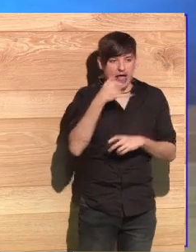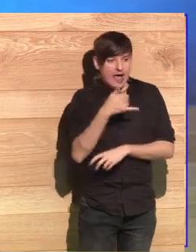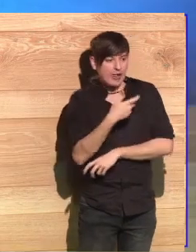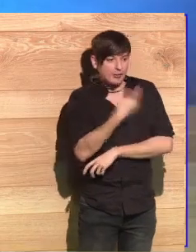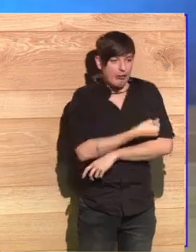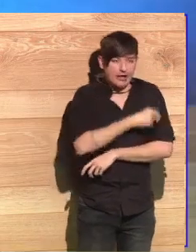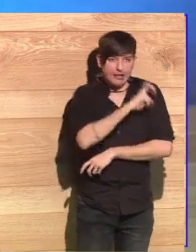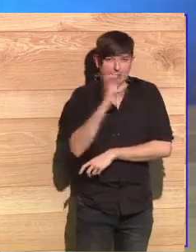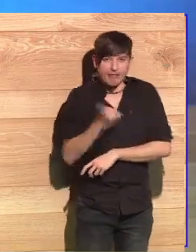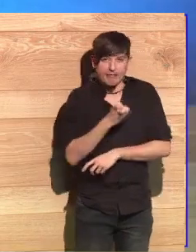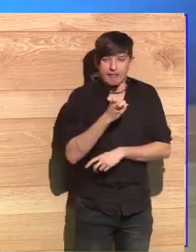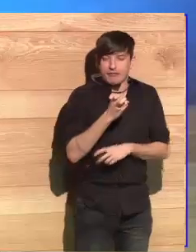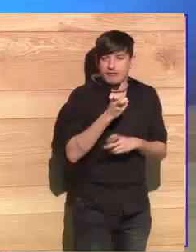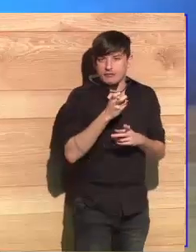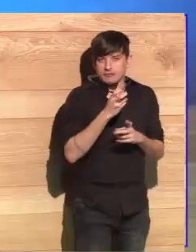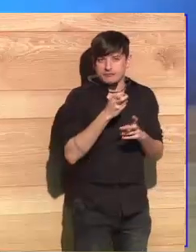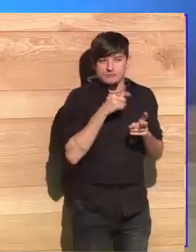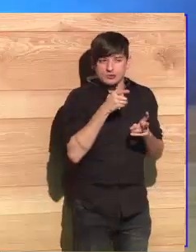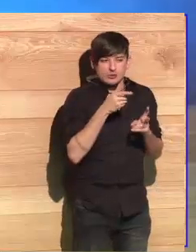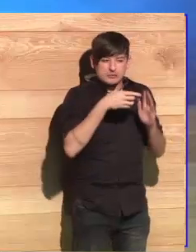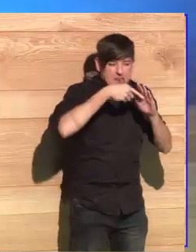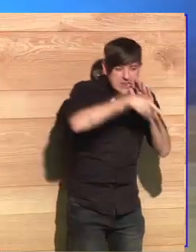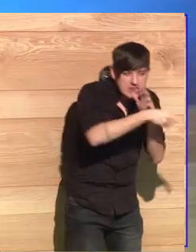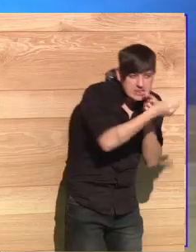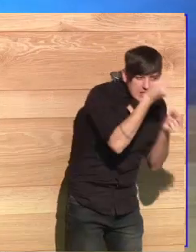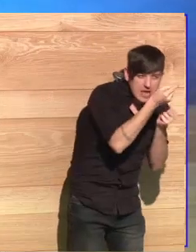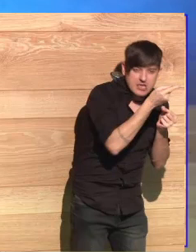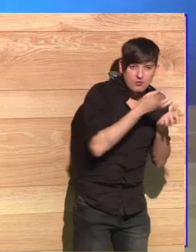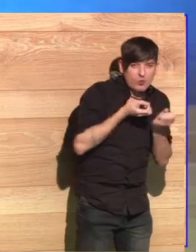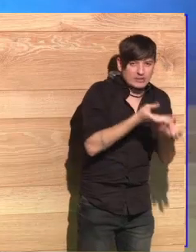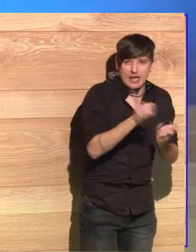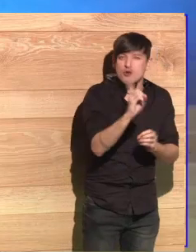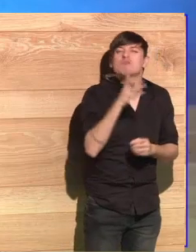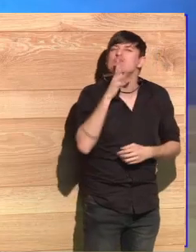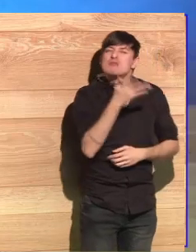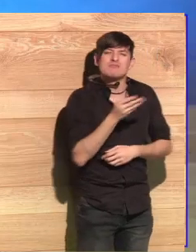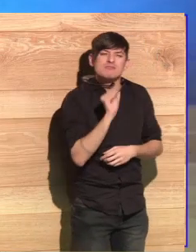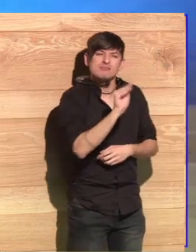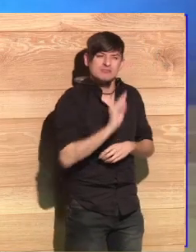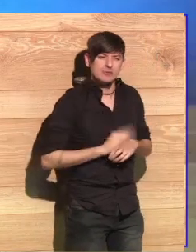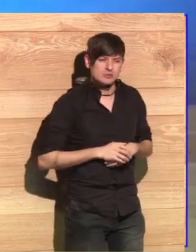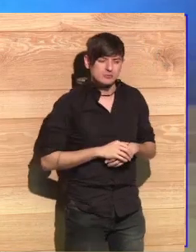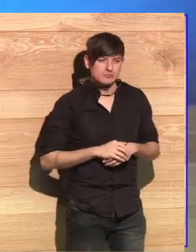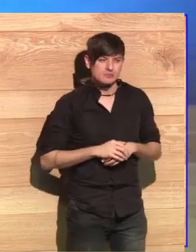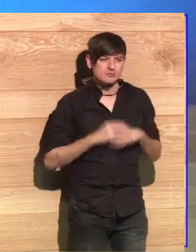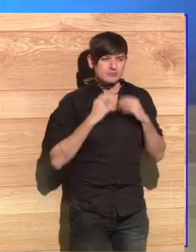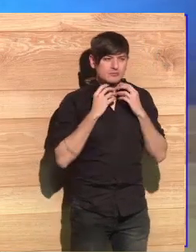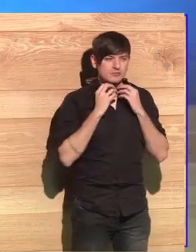recreate in the physical feelings of the drugs. You don't go into those details. Why is that?